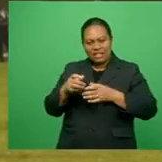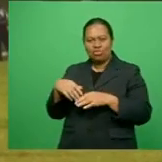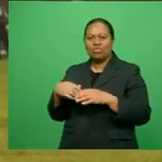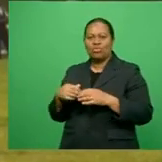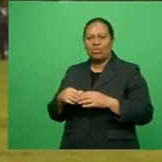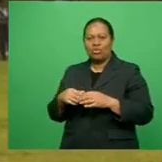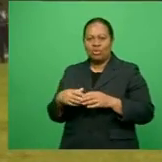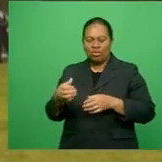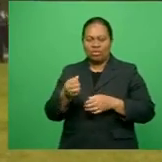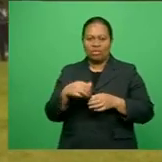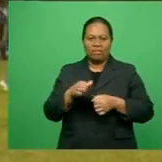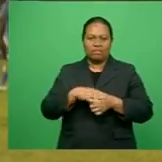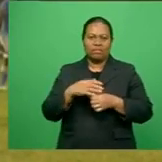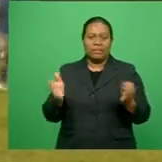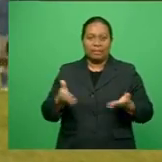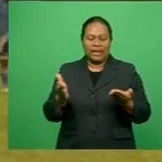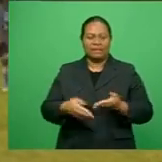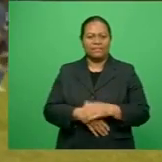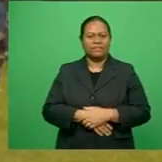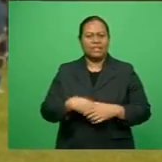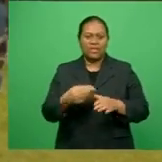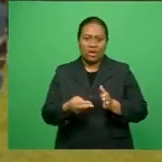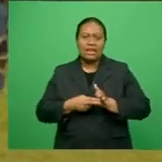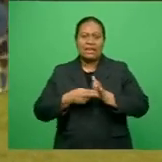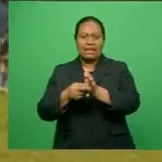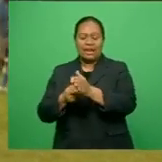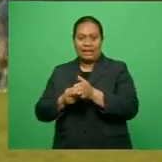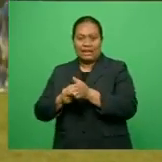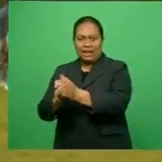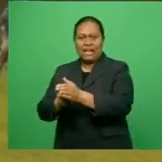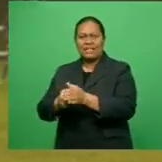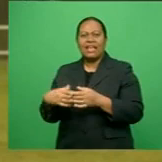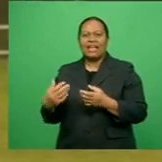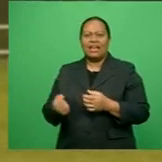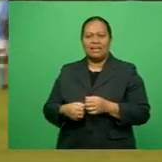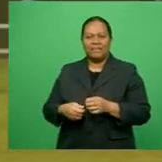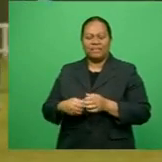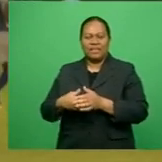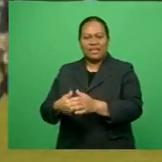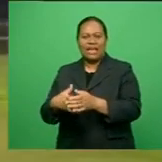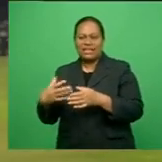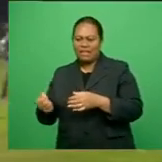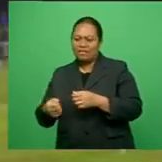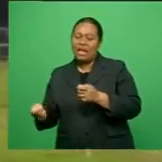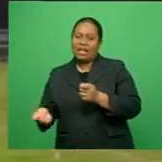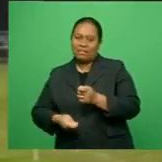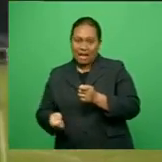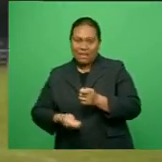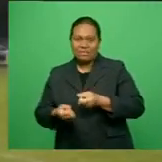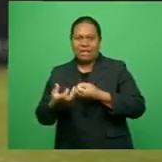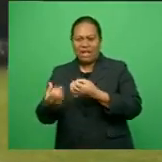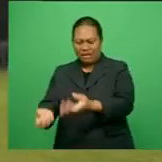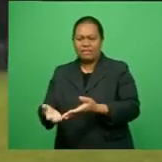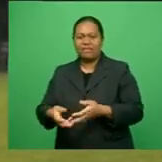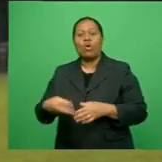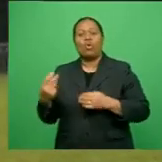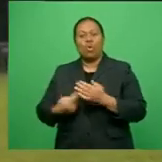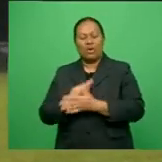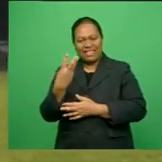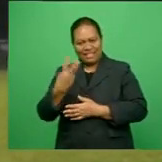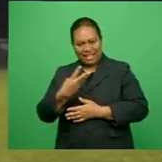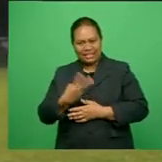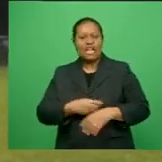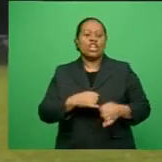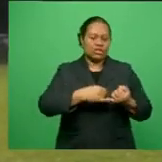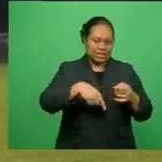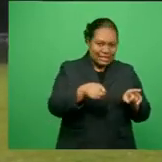more yellow cards were dished out as NADI lost another player, which saw them reduced to 13 men, while SUVA also played